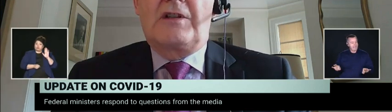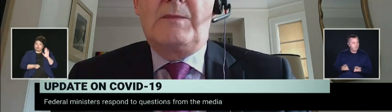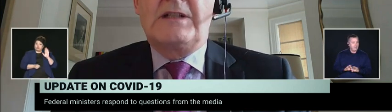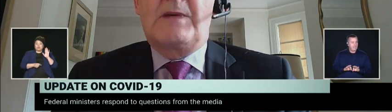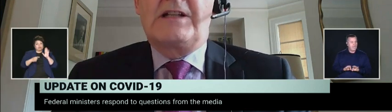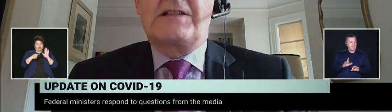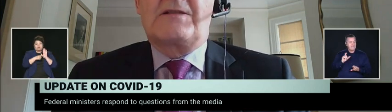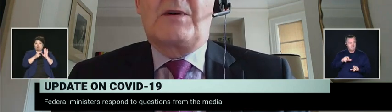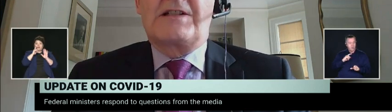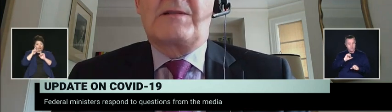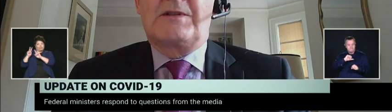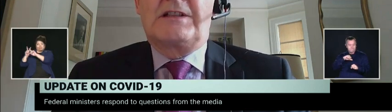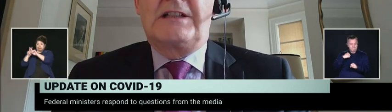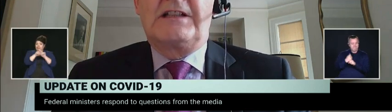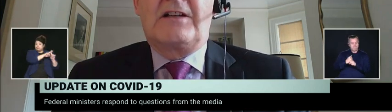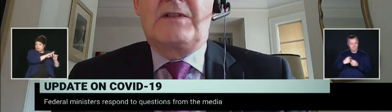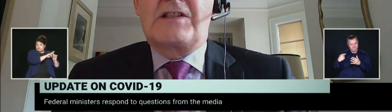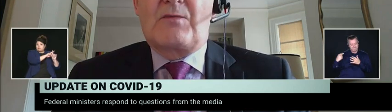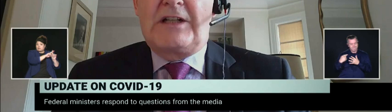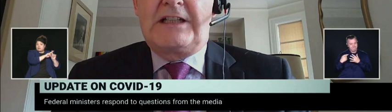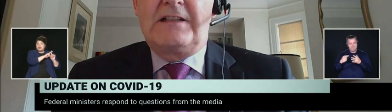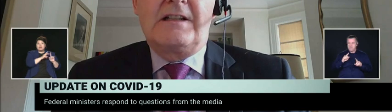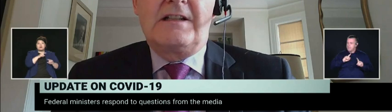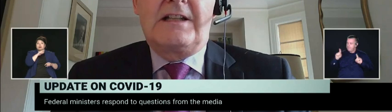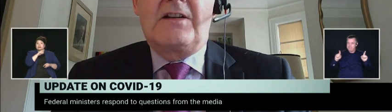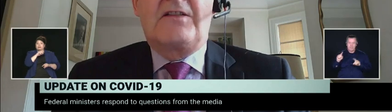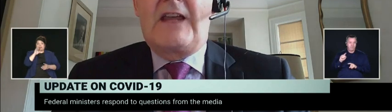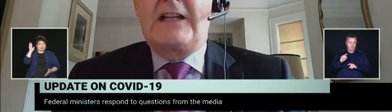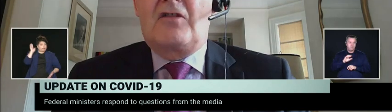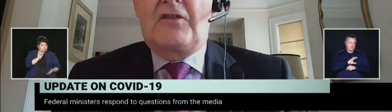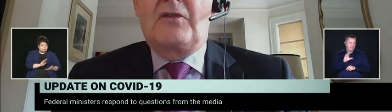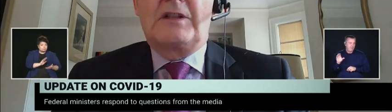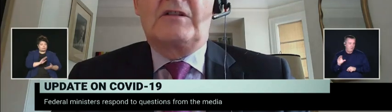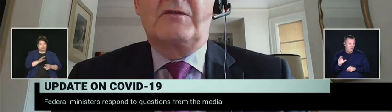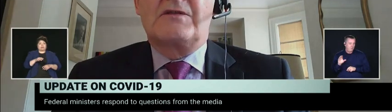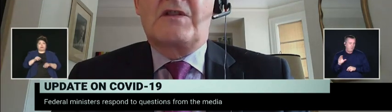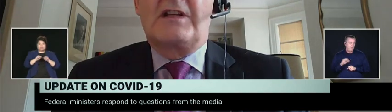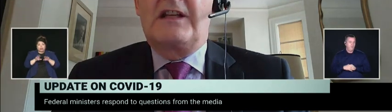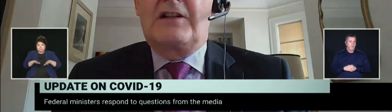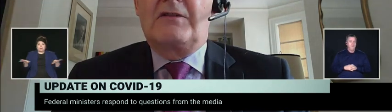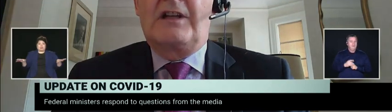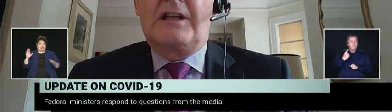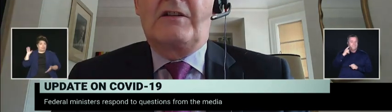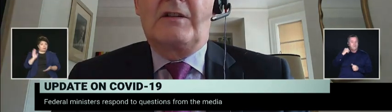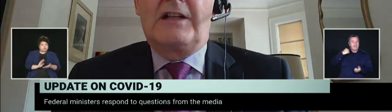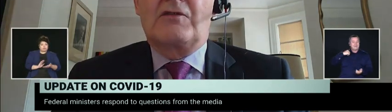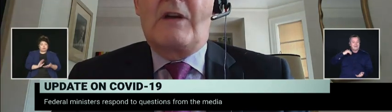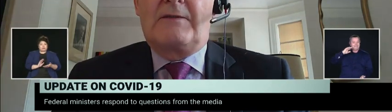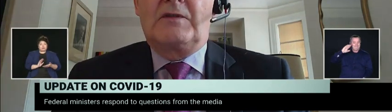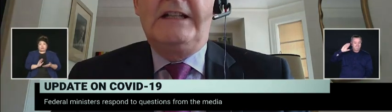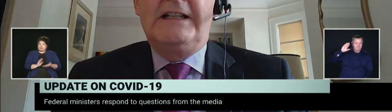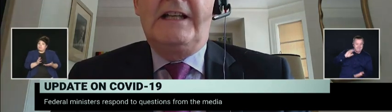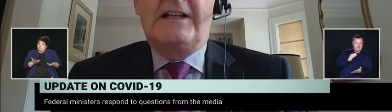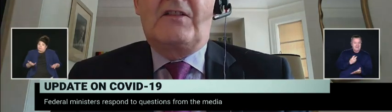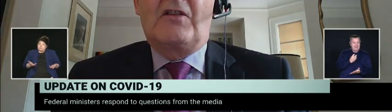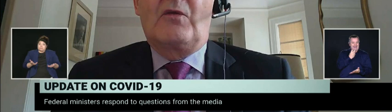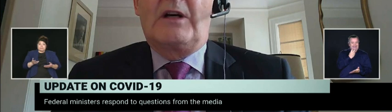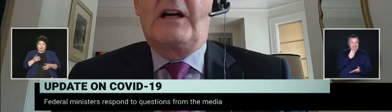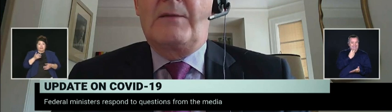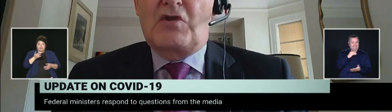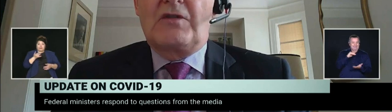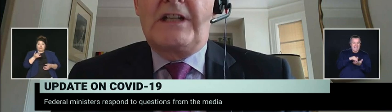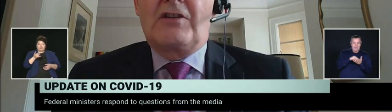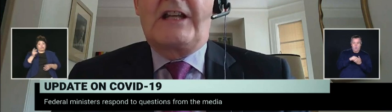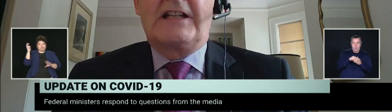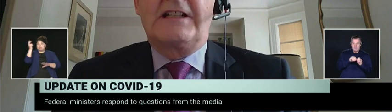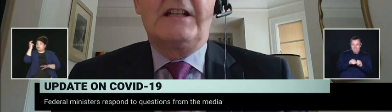are going to minimize the possibility of it spreading. And that also includes air travel. And so